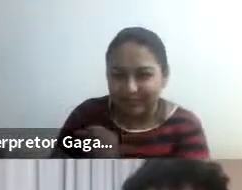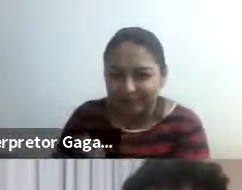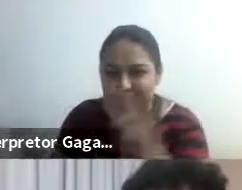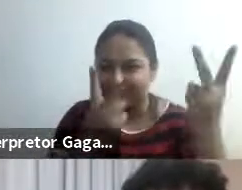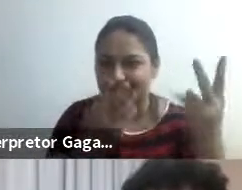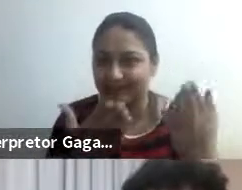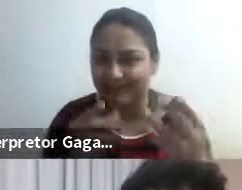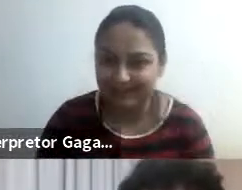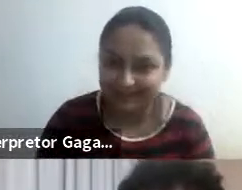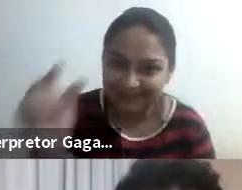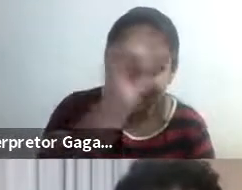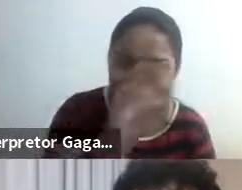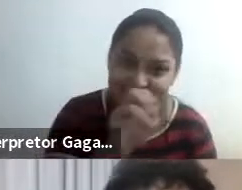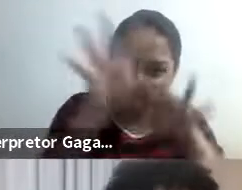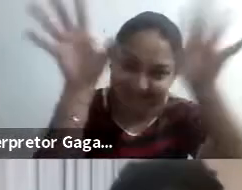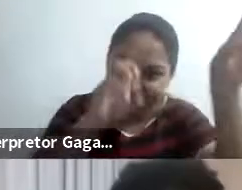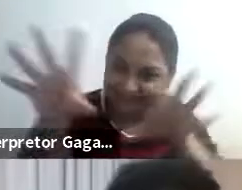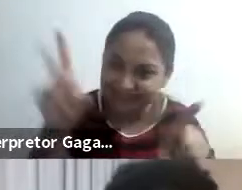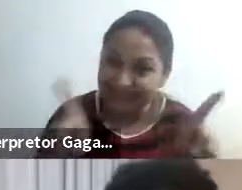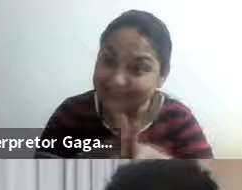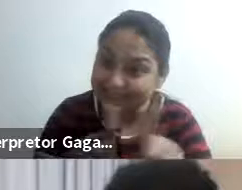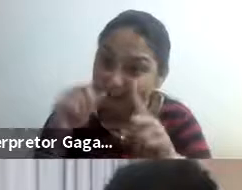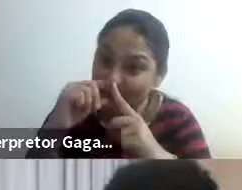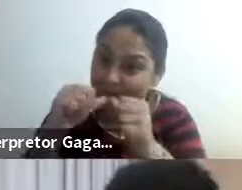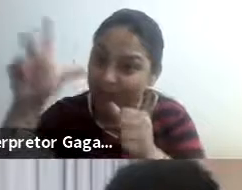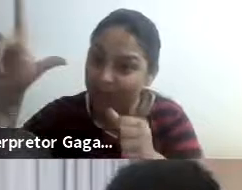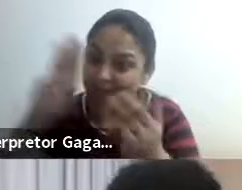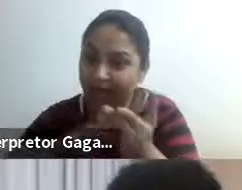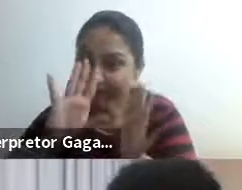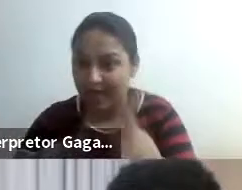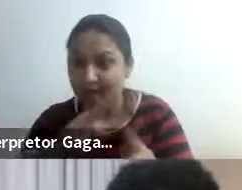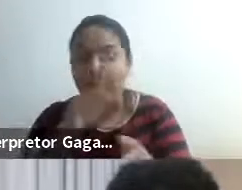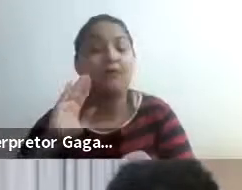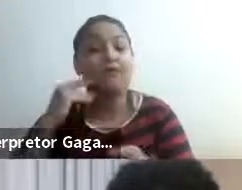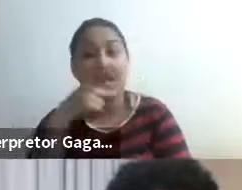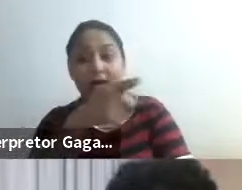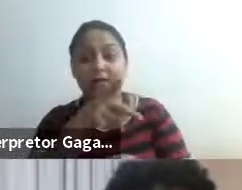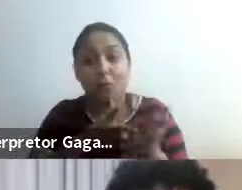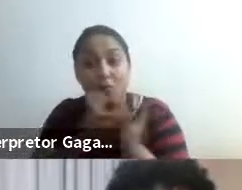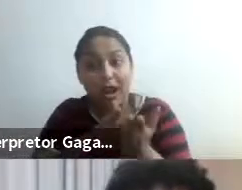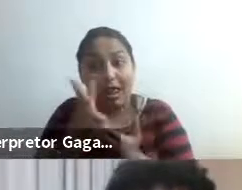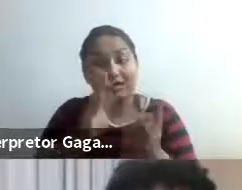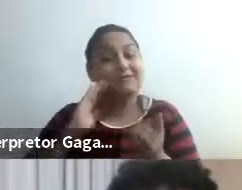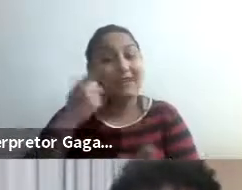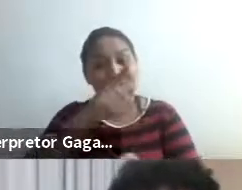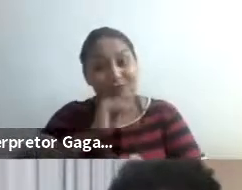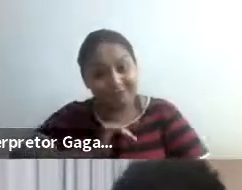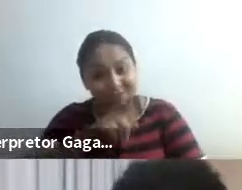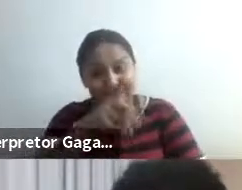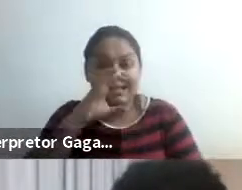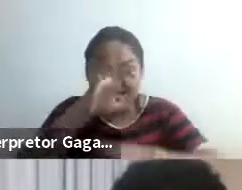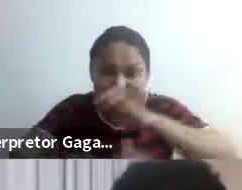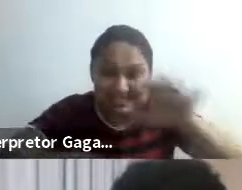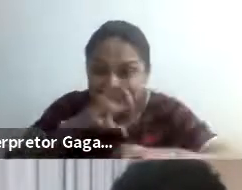paintings. And this is a scene from her village when she was a child, when a tiger had